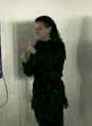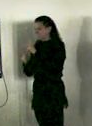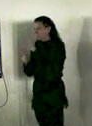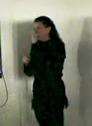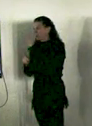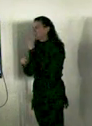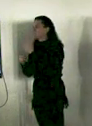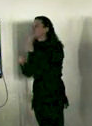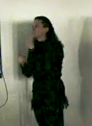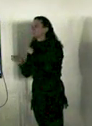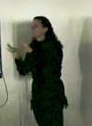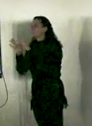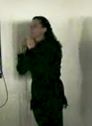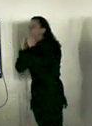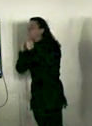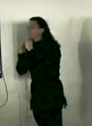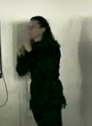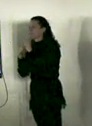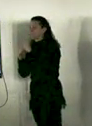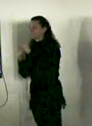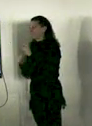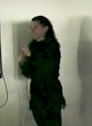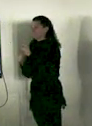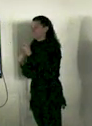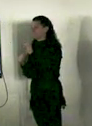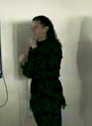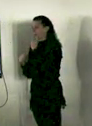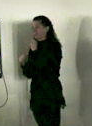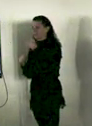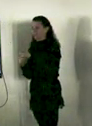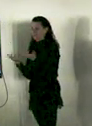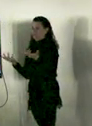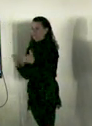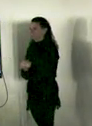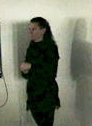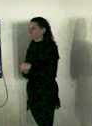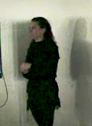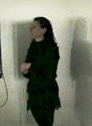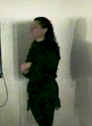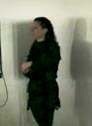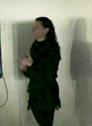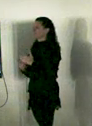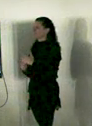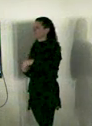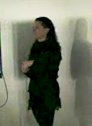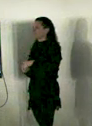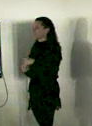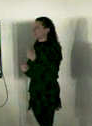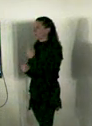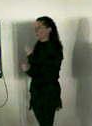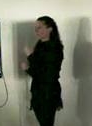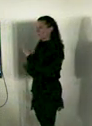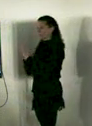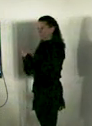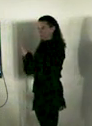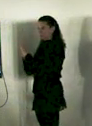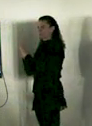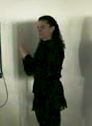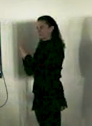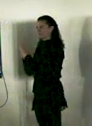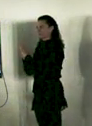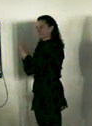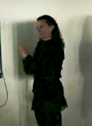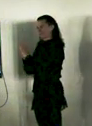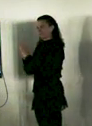race. And the thing that shook me out of this was this character that I don't